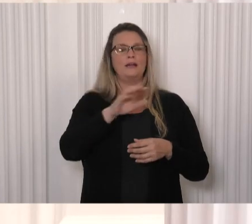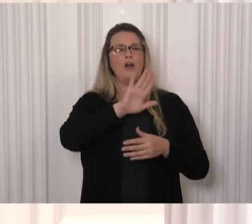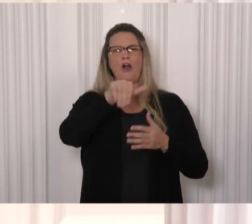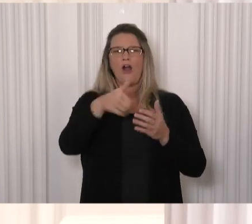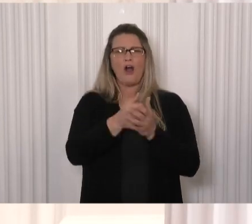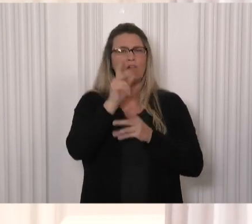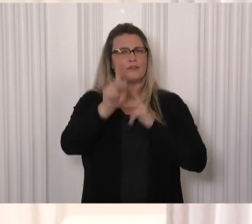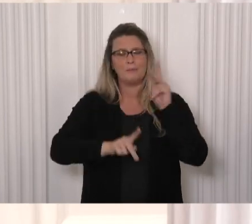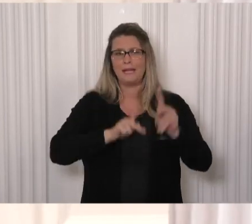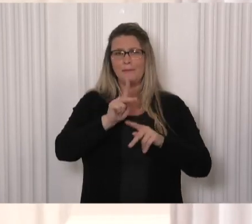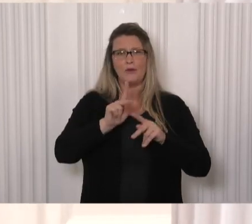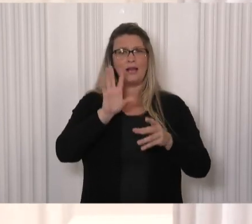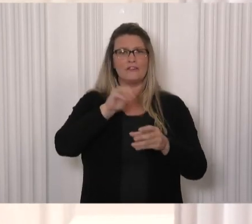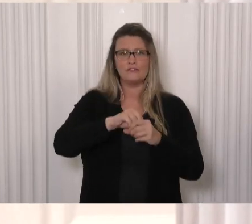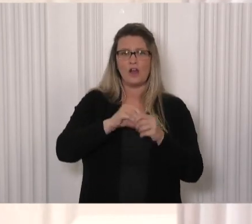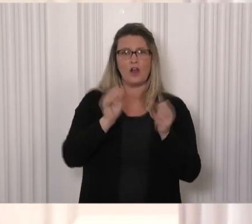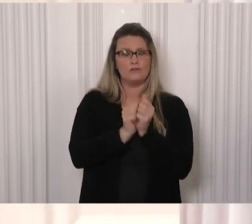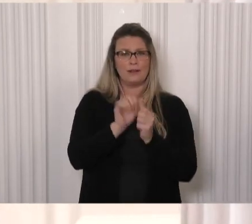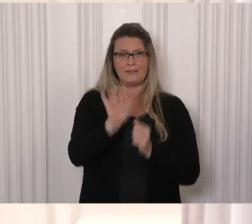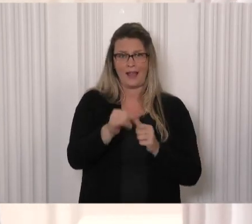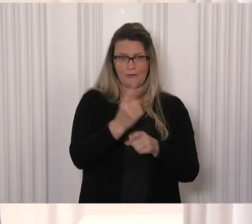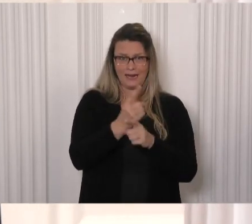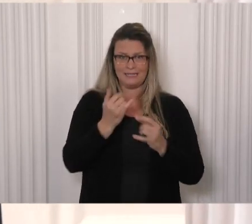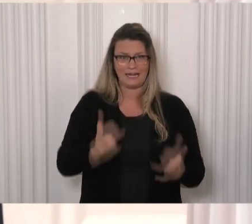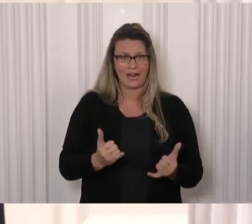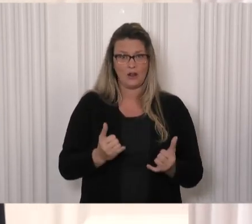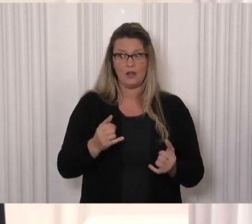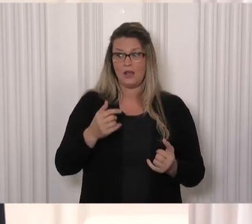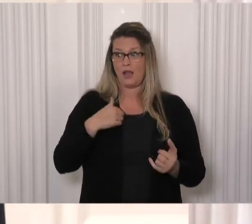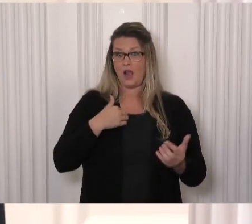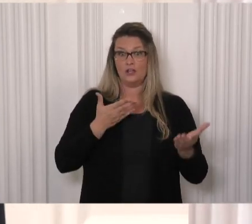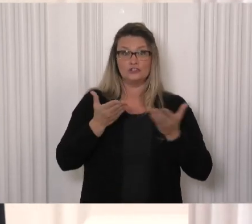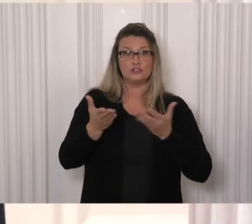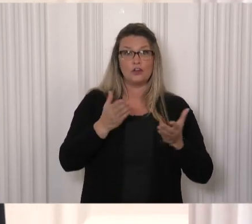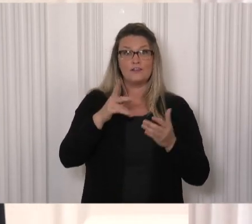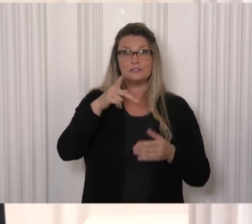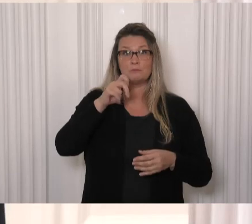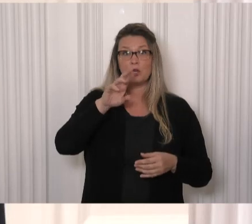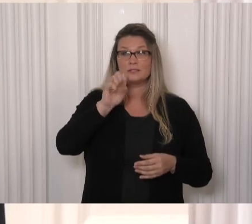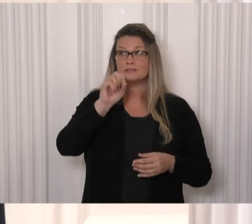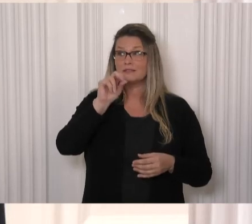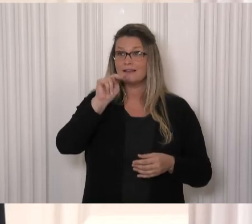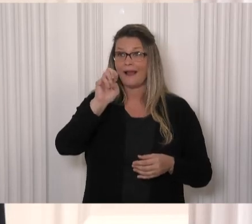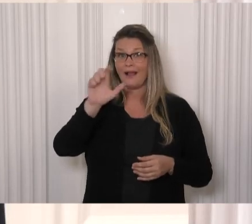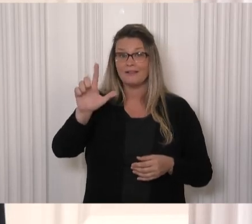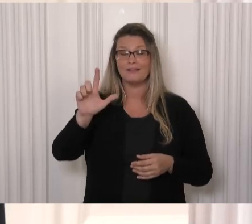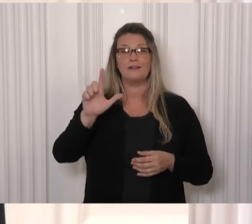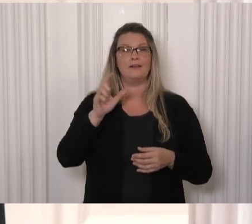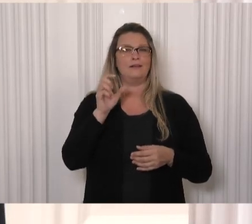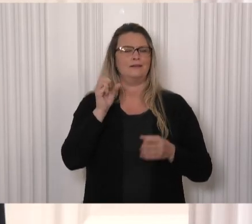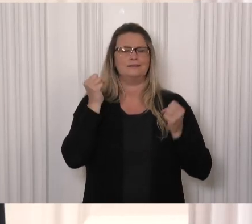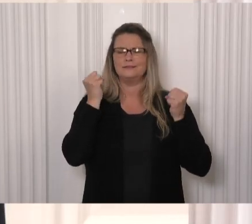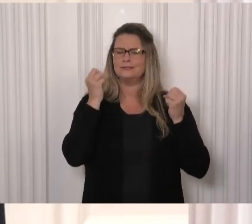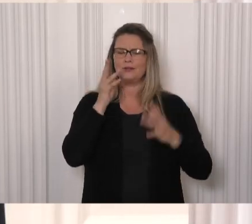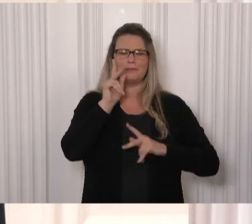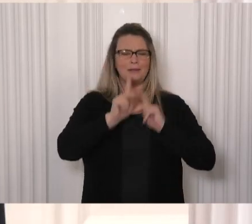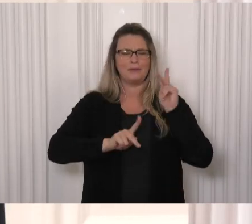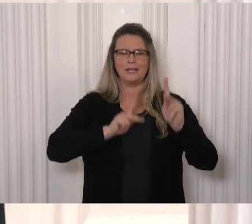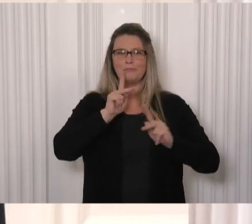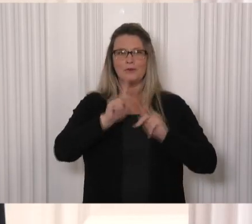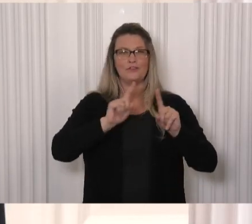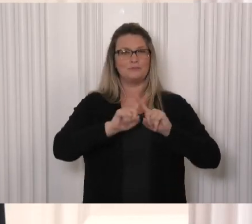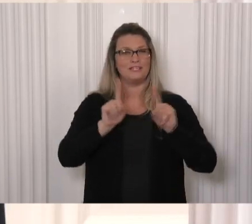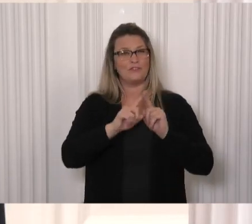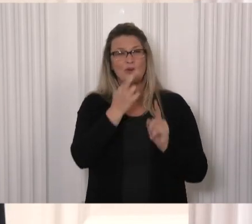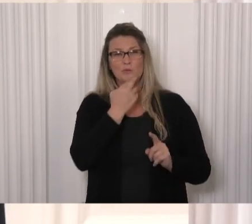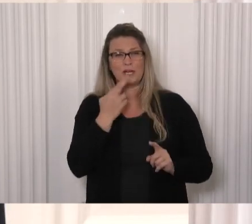are on the front lines, whether it be our service personnel that work so diligently or so many different people from the